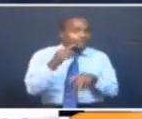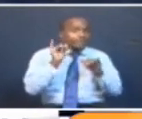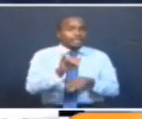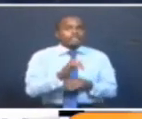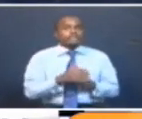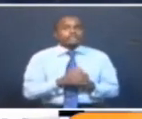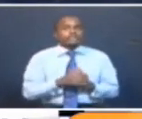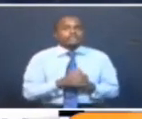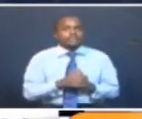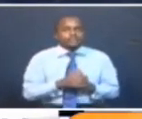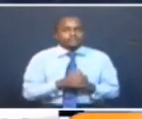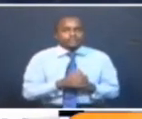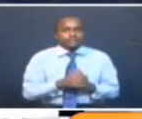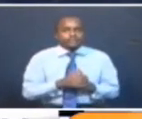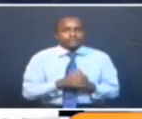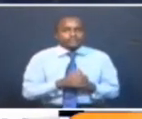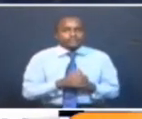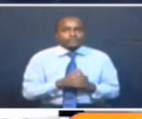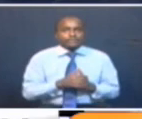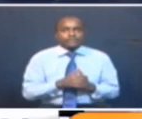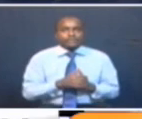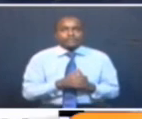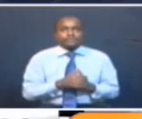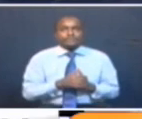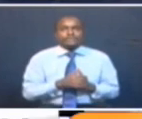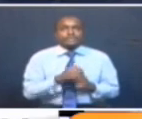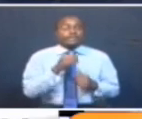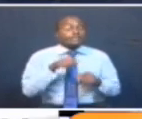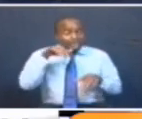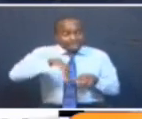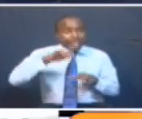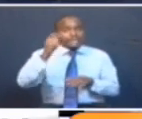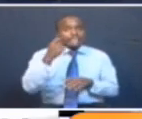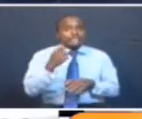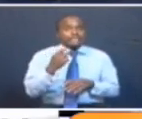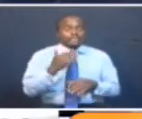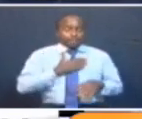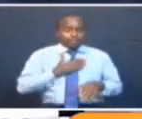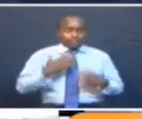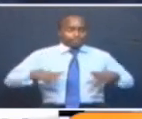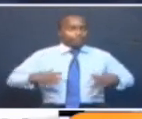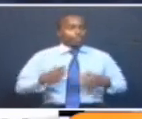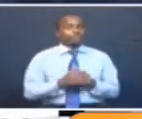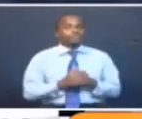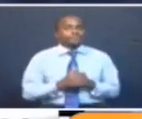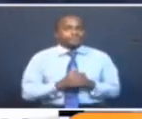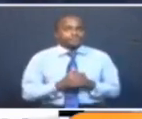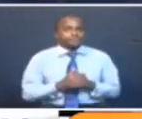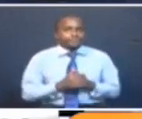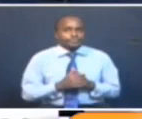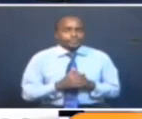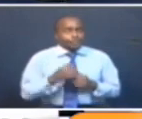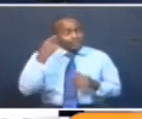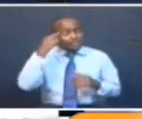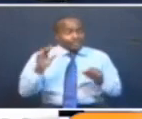Kenyan. Yeah. It's not somebody else that we're looking at. It's our own people. So I think that the whole point is